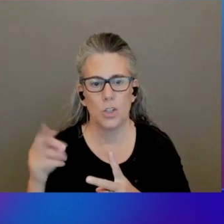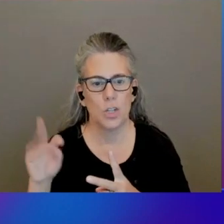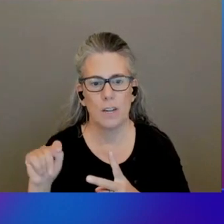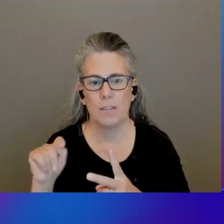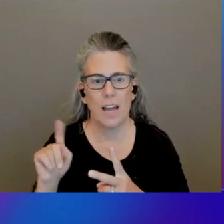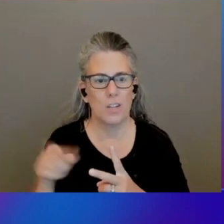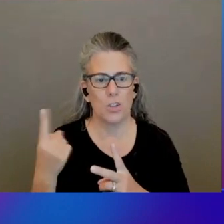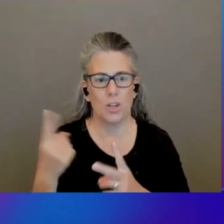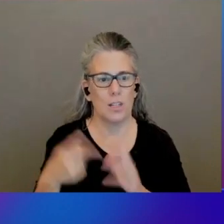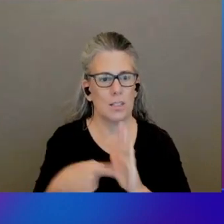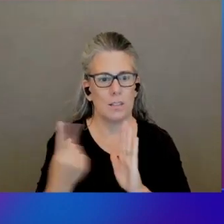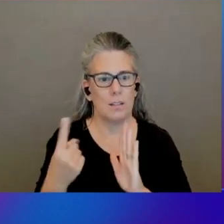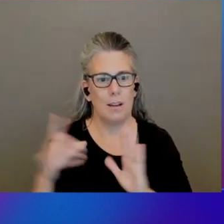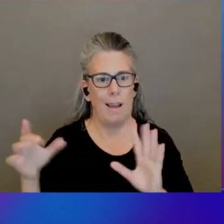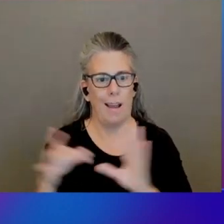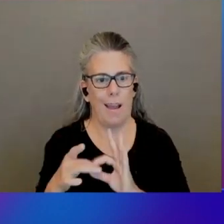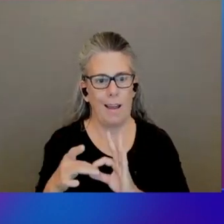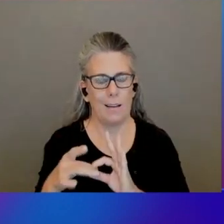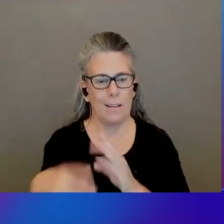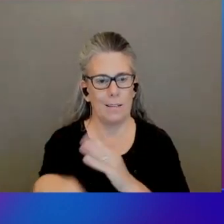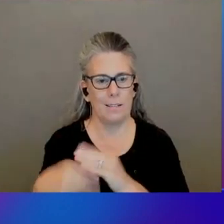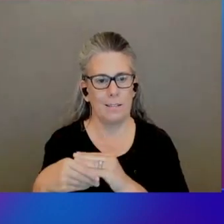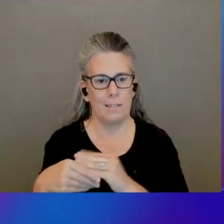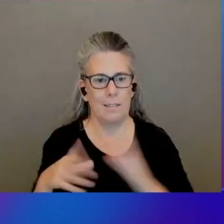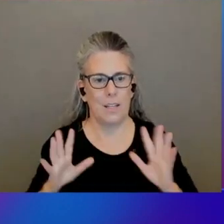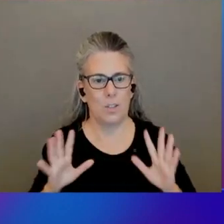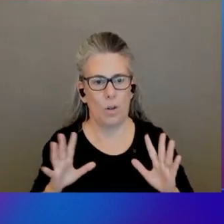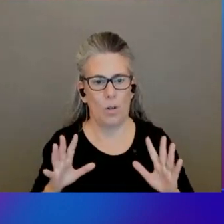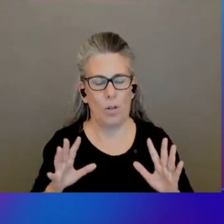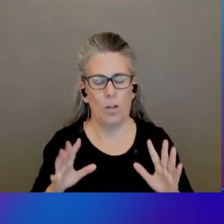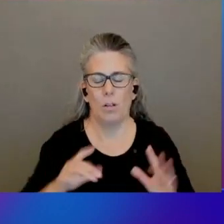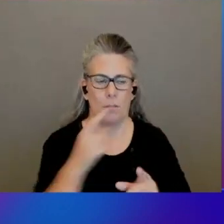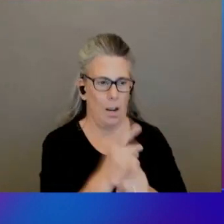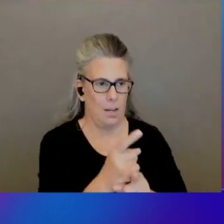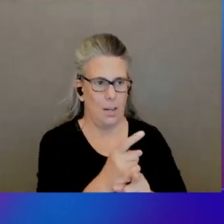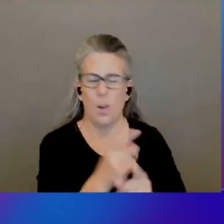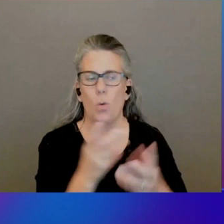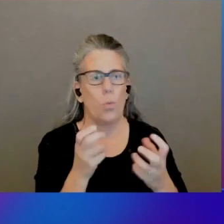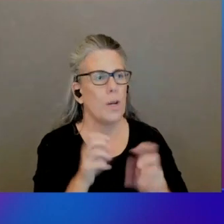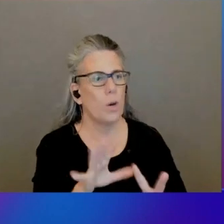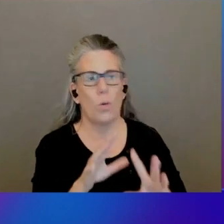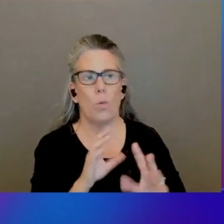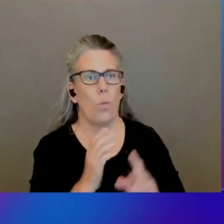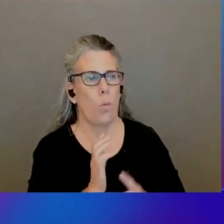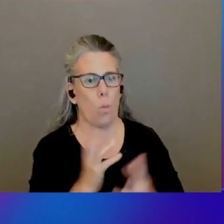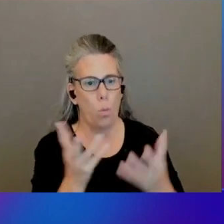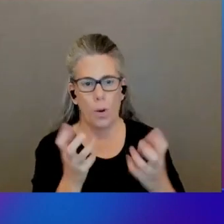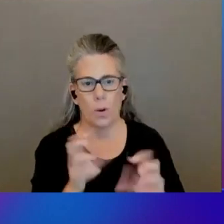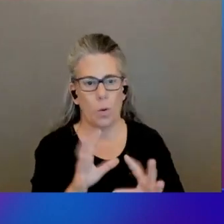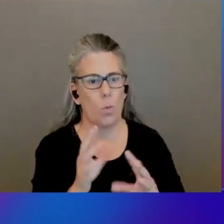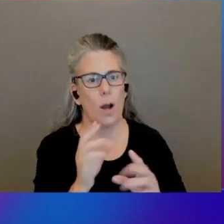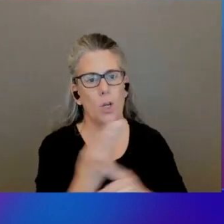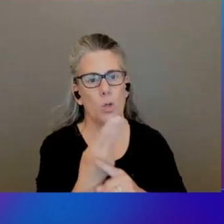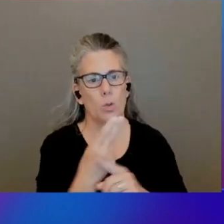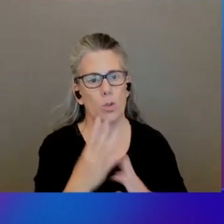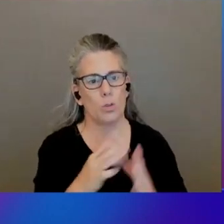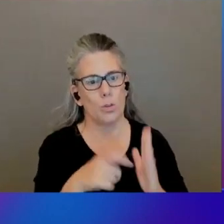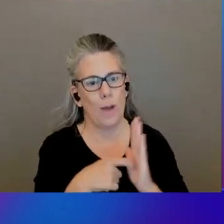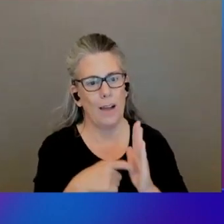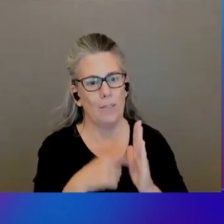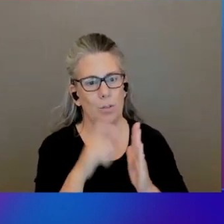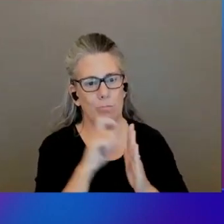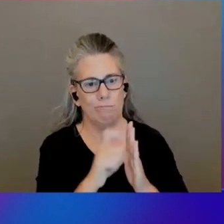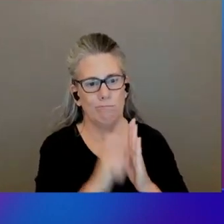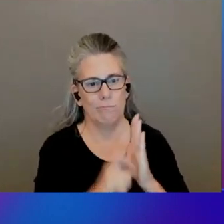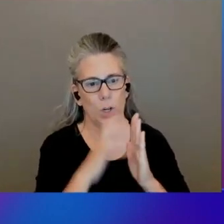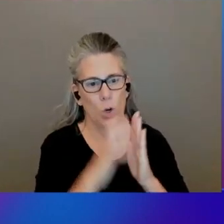We really don't want our users to have to code. The one kind of exception to that would be SQL, right? Like if you're connecting to